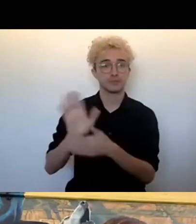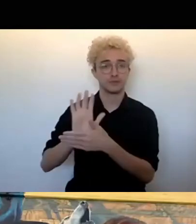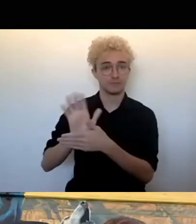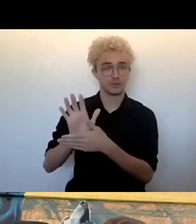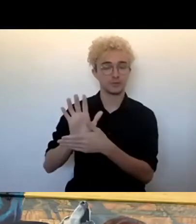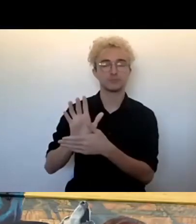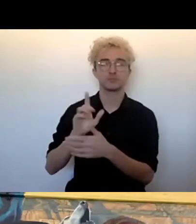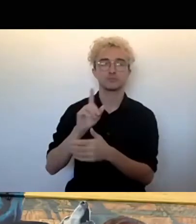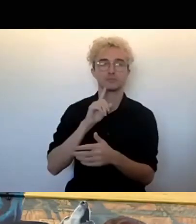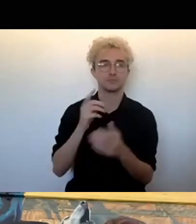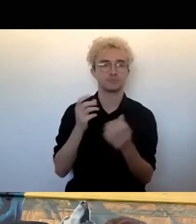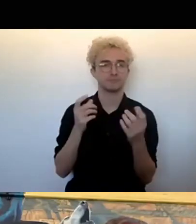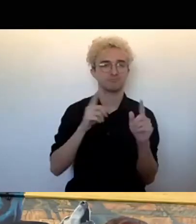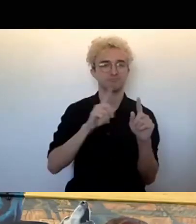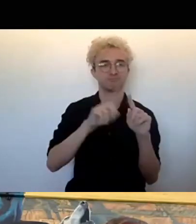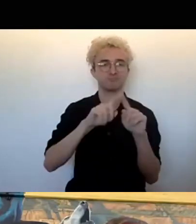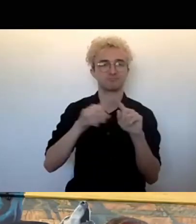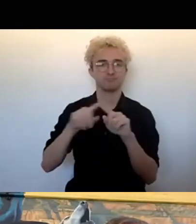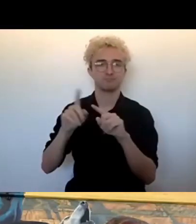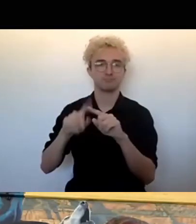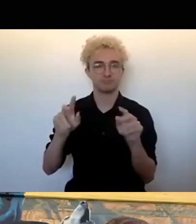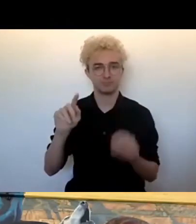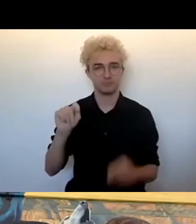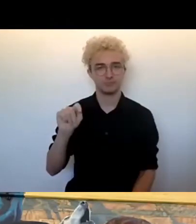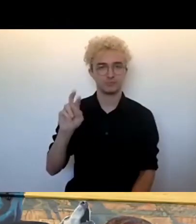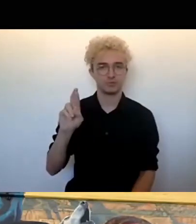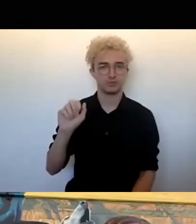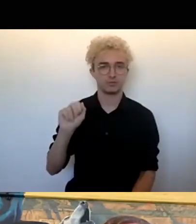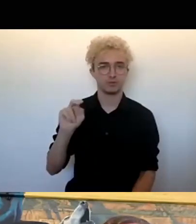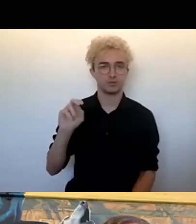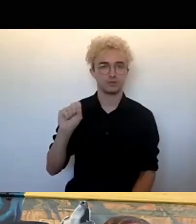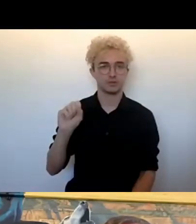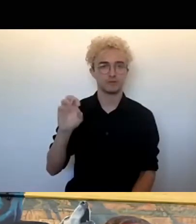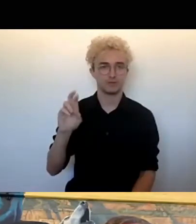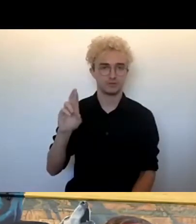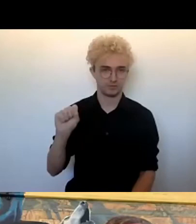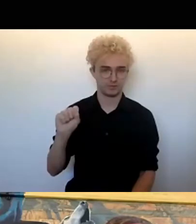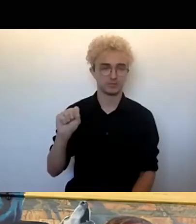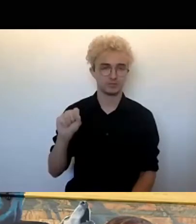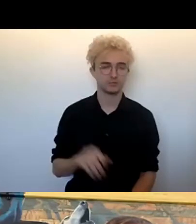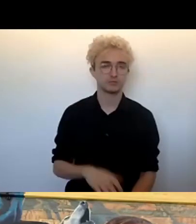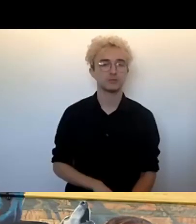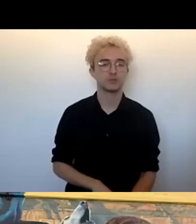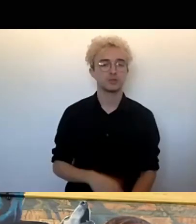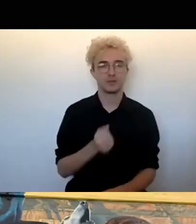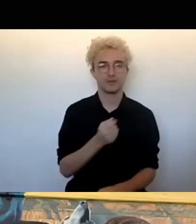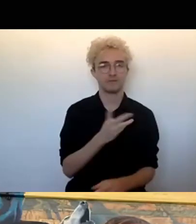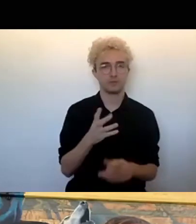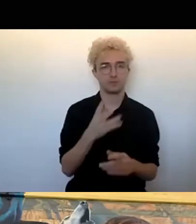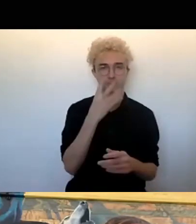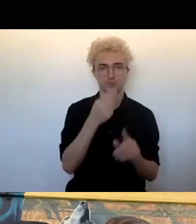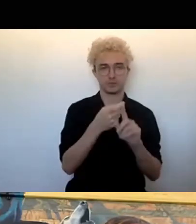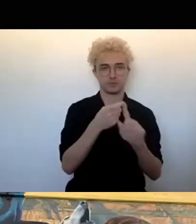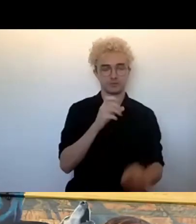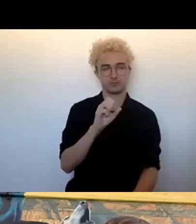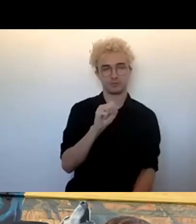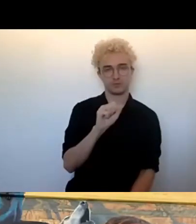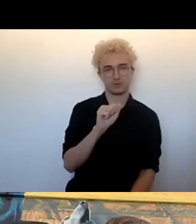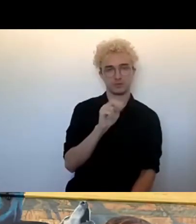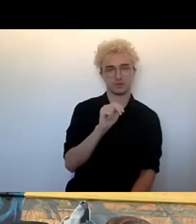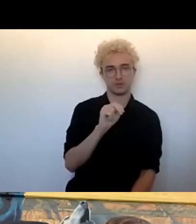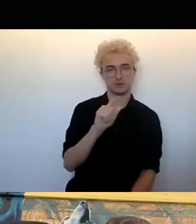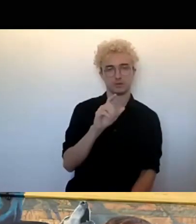couple different transfers. We brought wolves in from St. Louis, and this group here came in